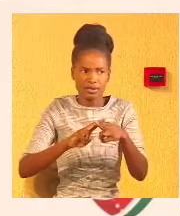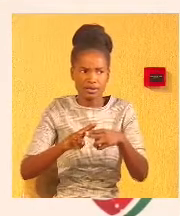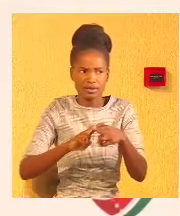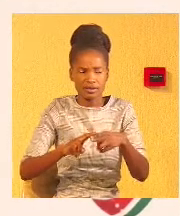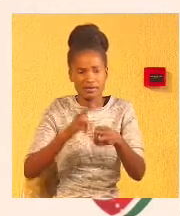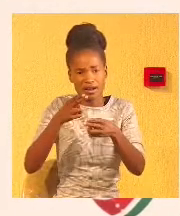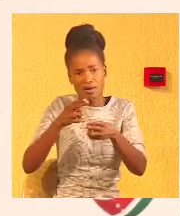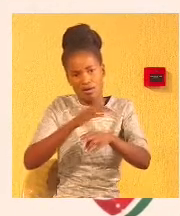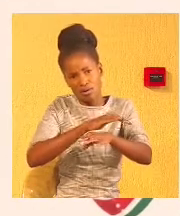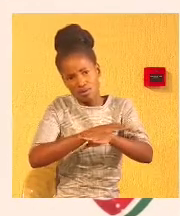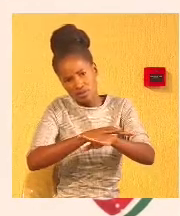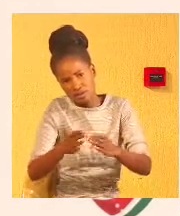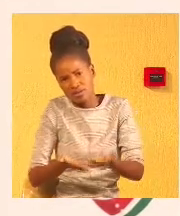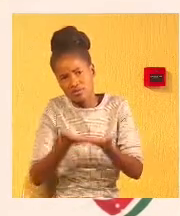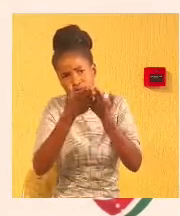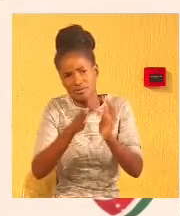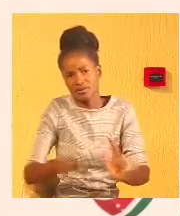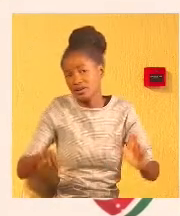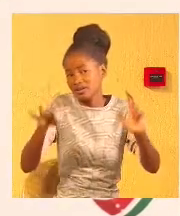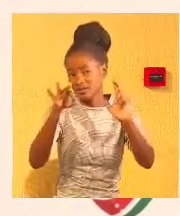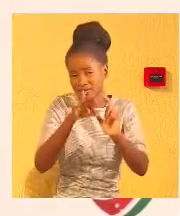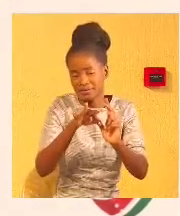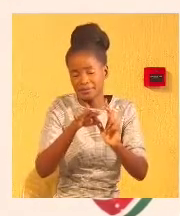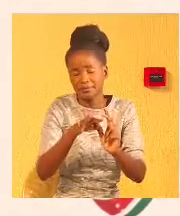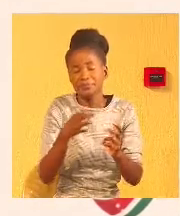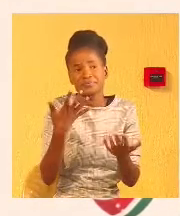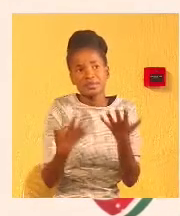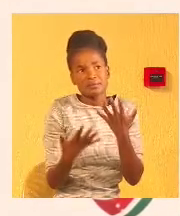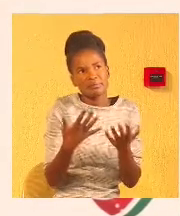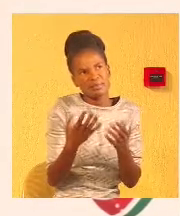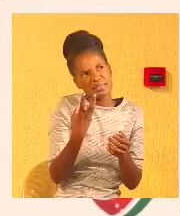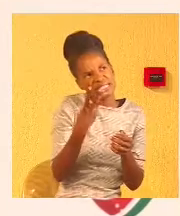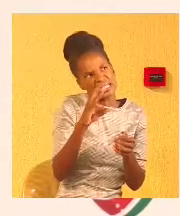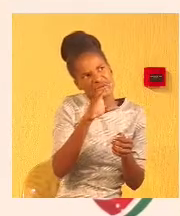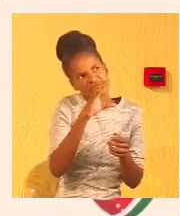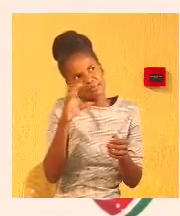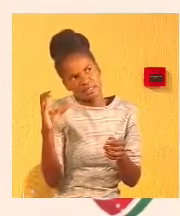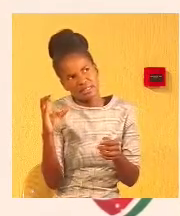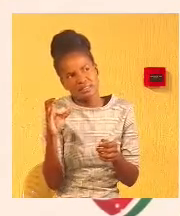activate it and give relief for at least a period of 6 months,